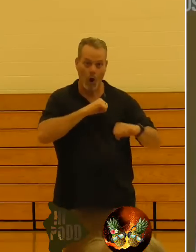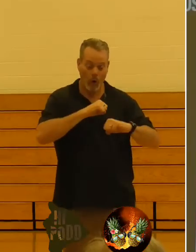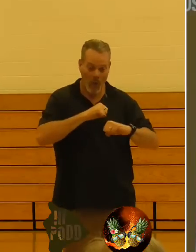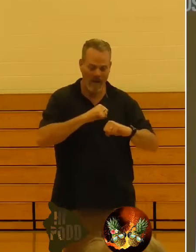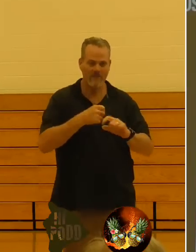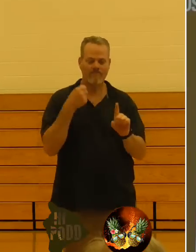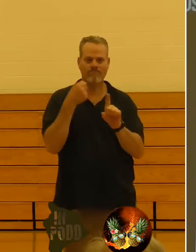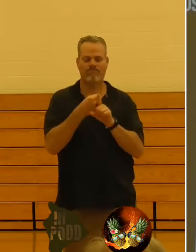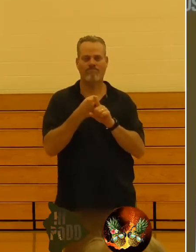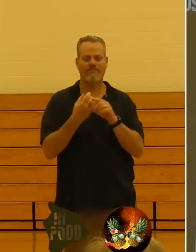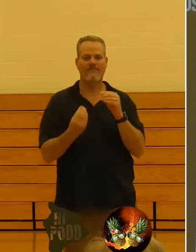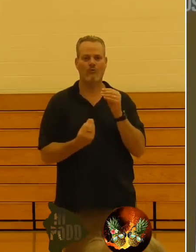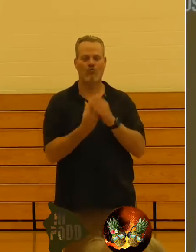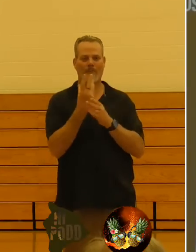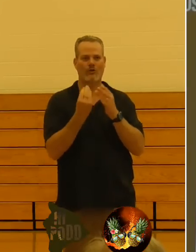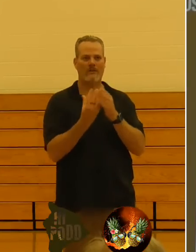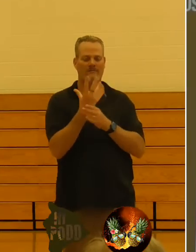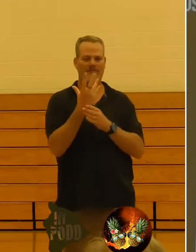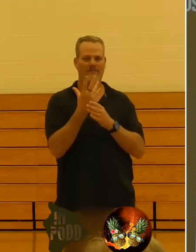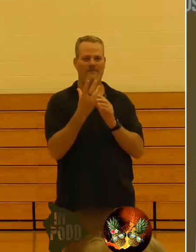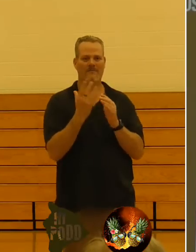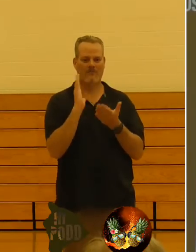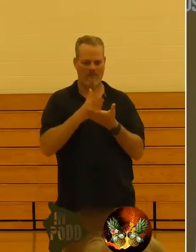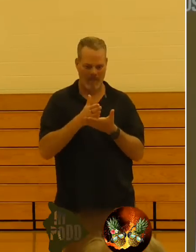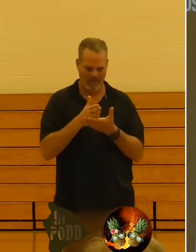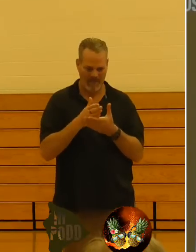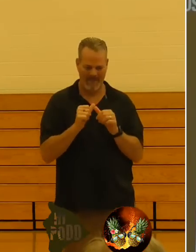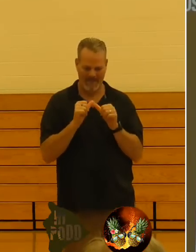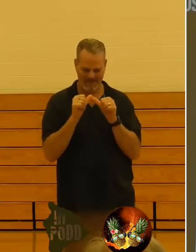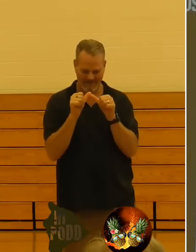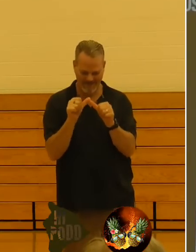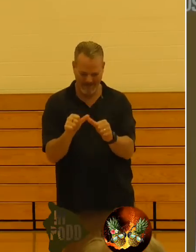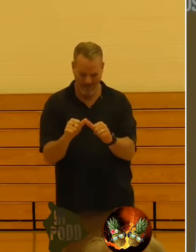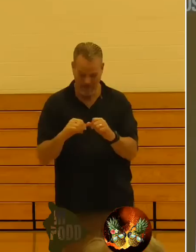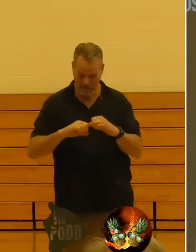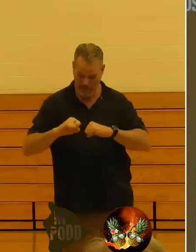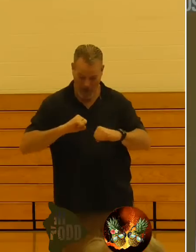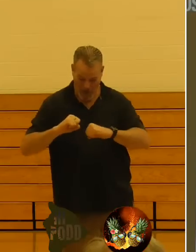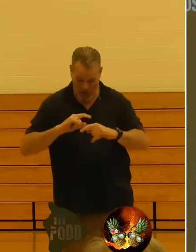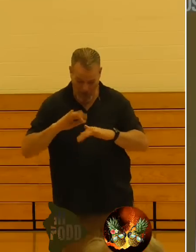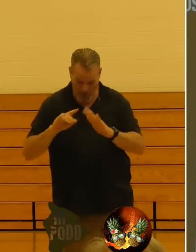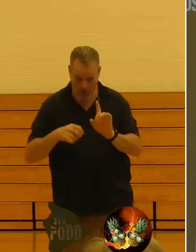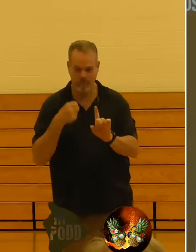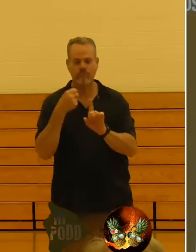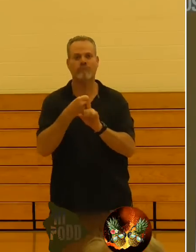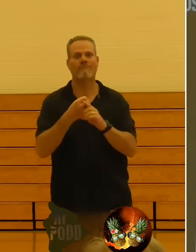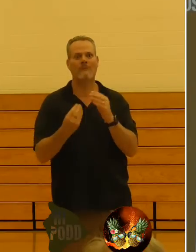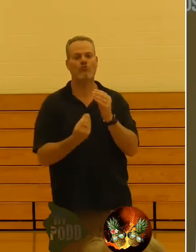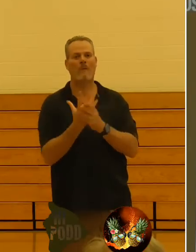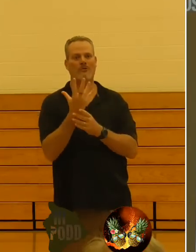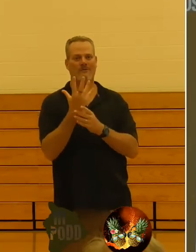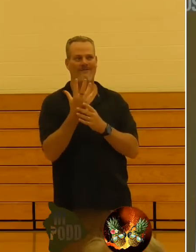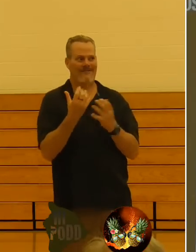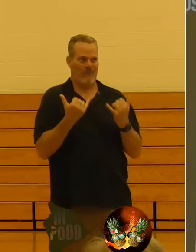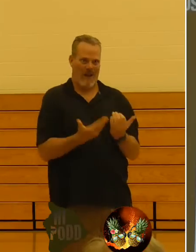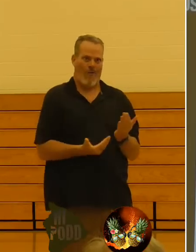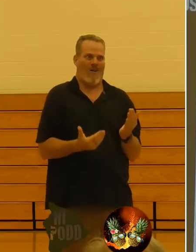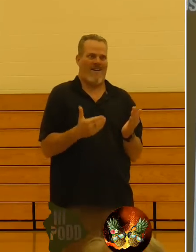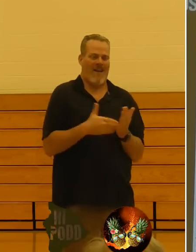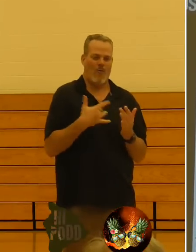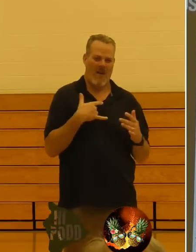have an eruption. And then we continue on, and now we have extension of that line, and we have